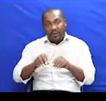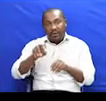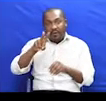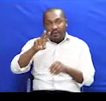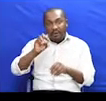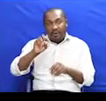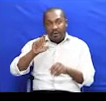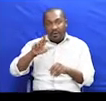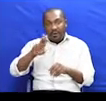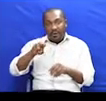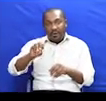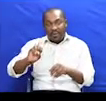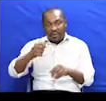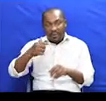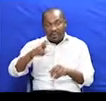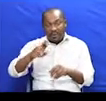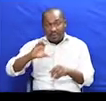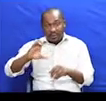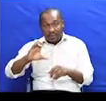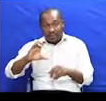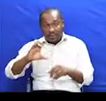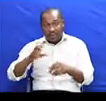given compound.